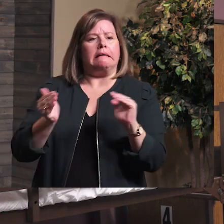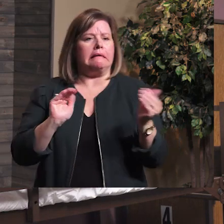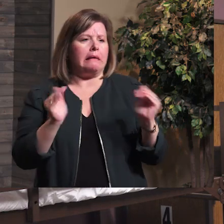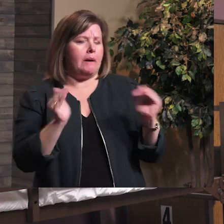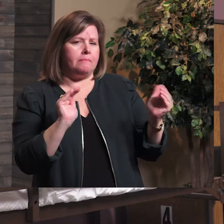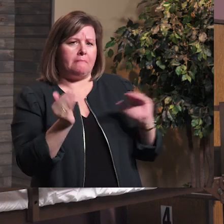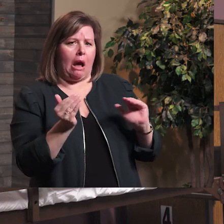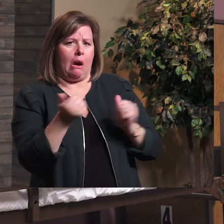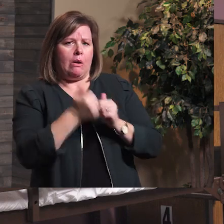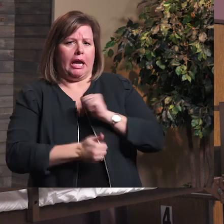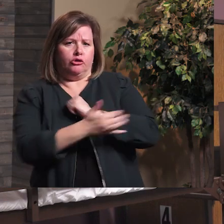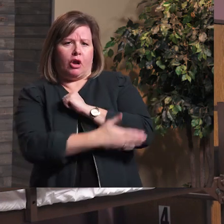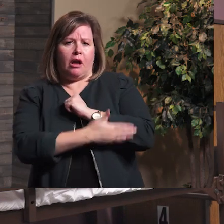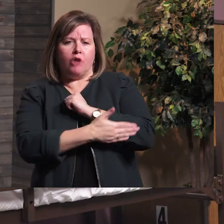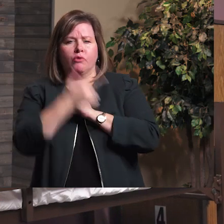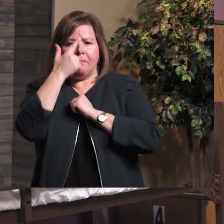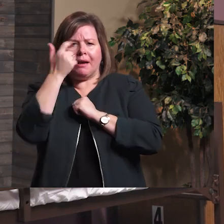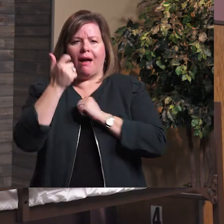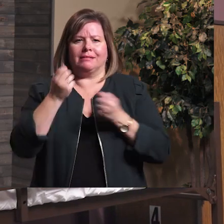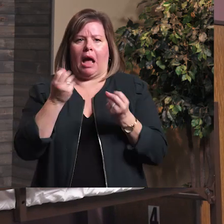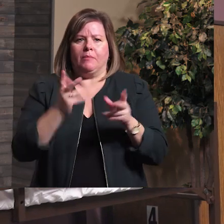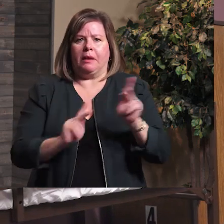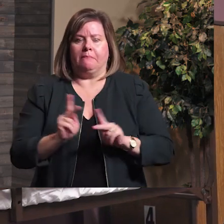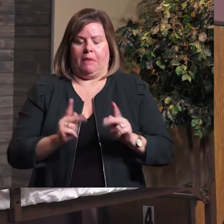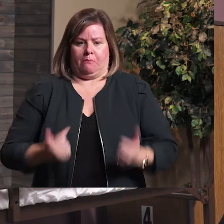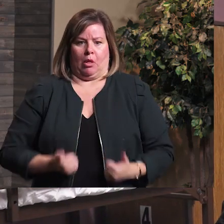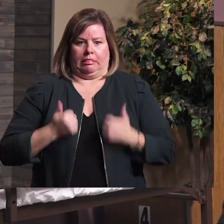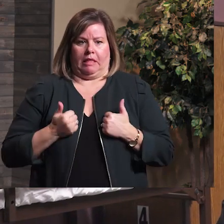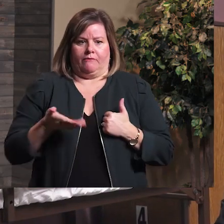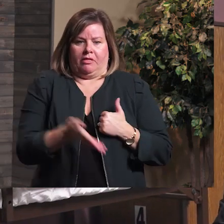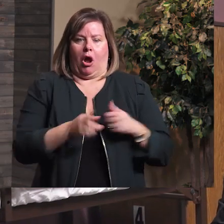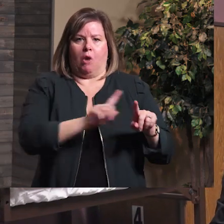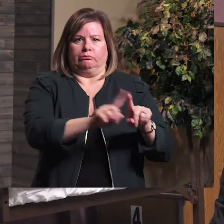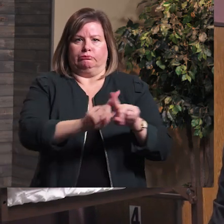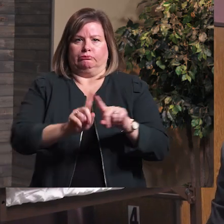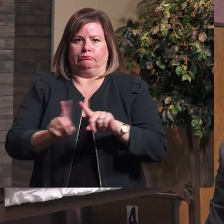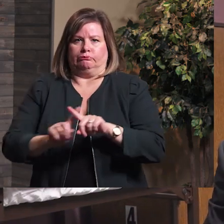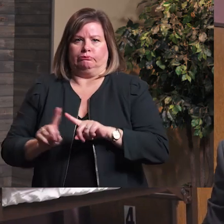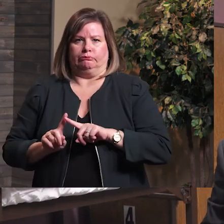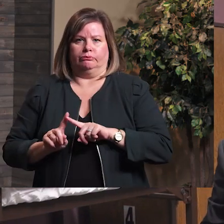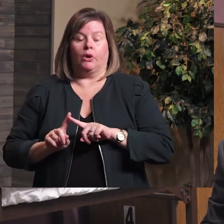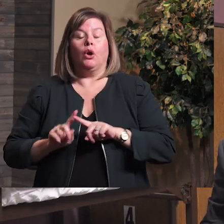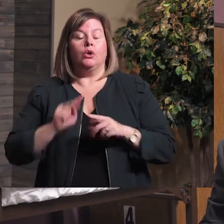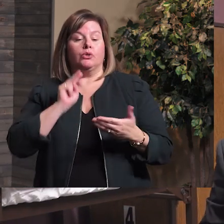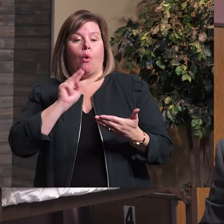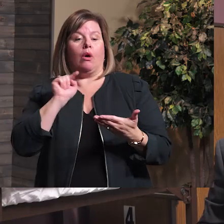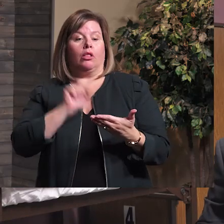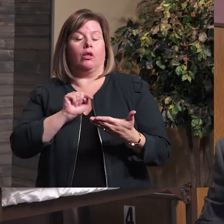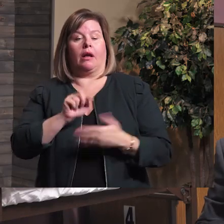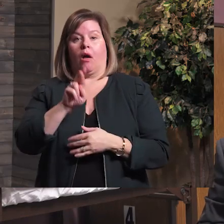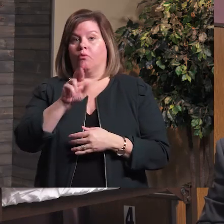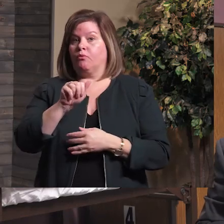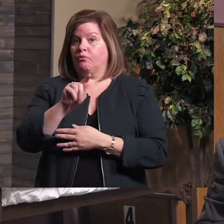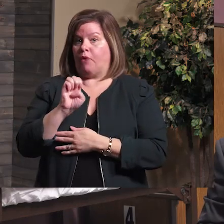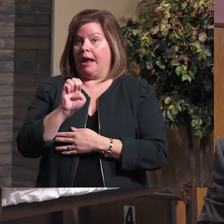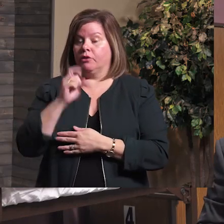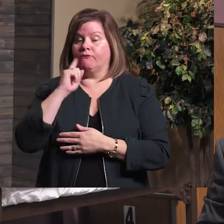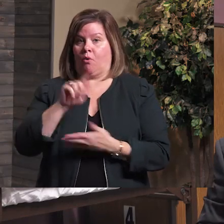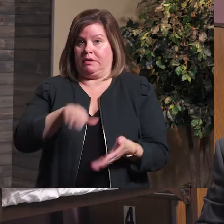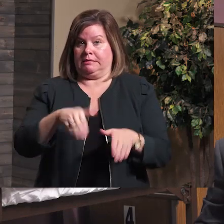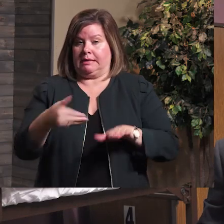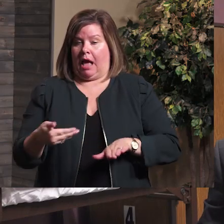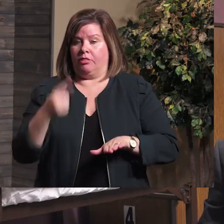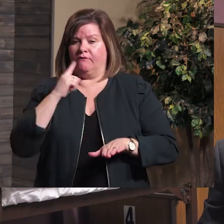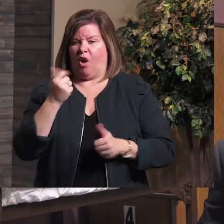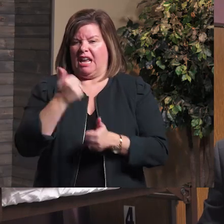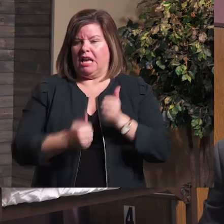another because the populations vary so much, we really have to look at rates. And so when we look at the rate of deaths